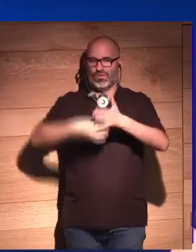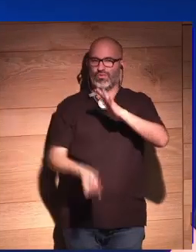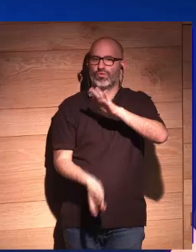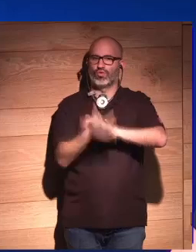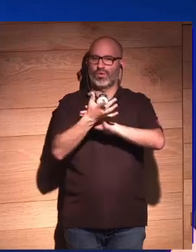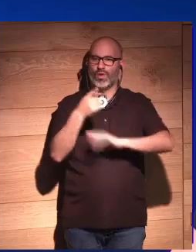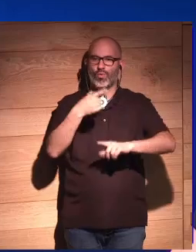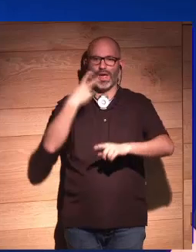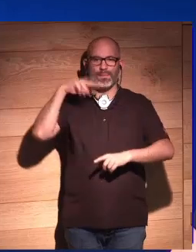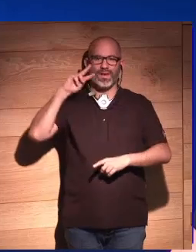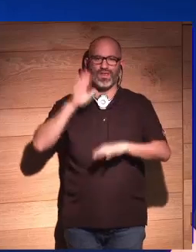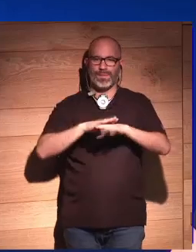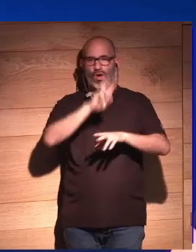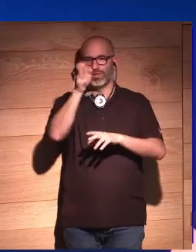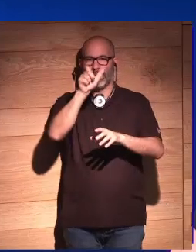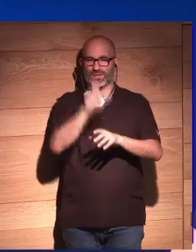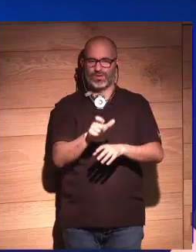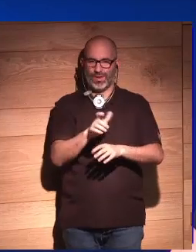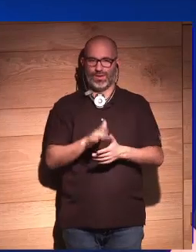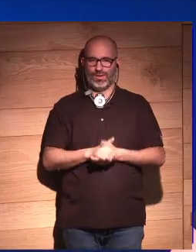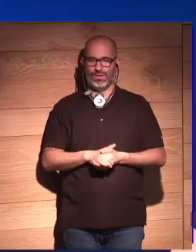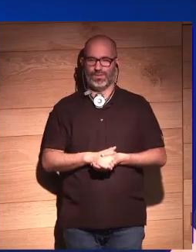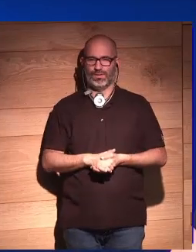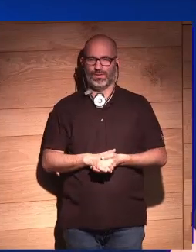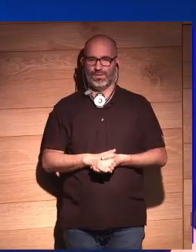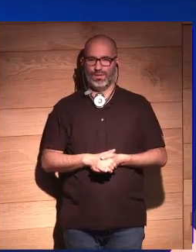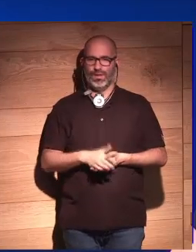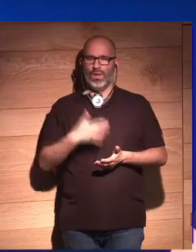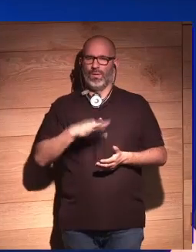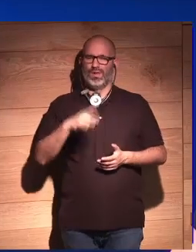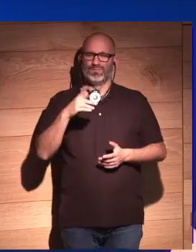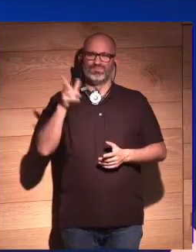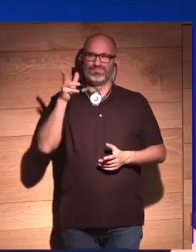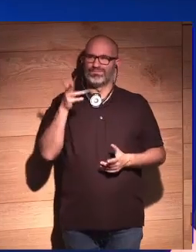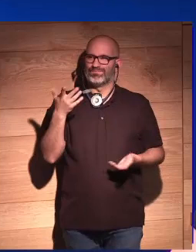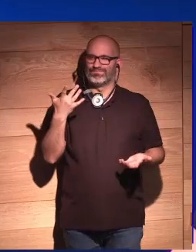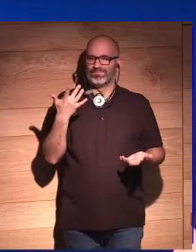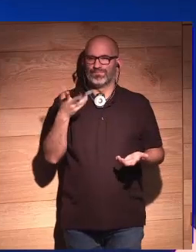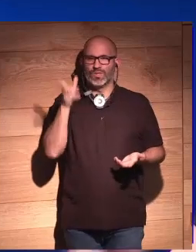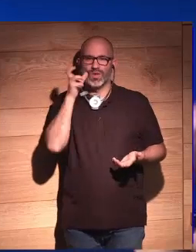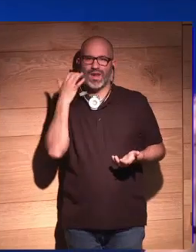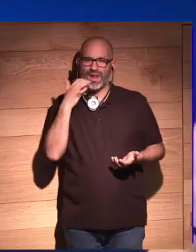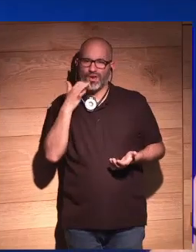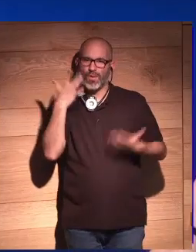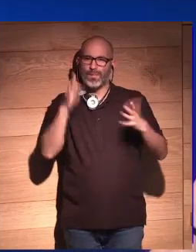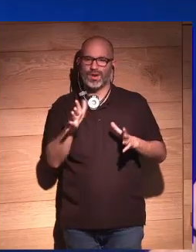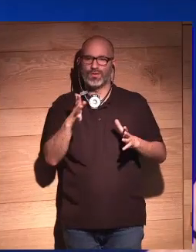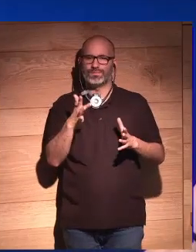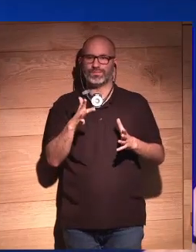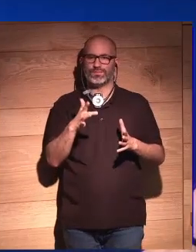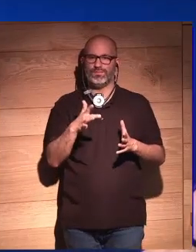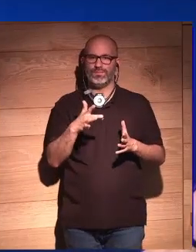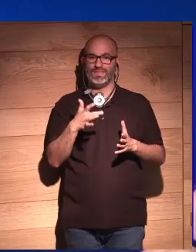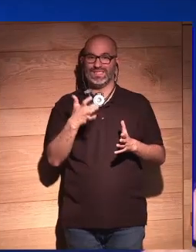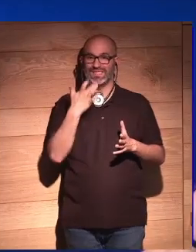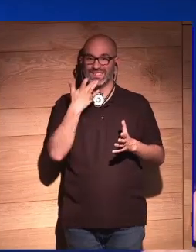little clunky when it doesn't work. When it works, it's amazing how you could actually feel like you're in somebody else's